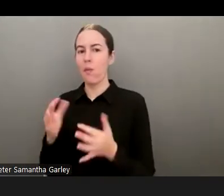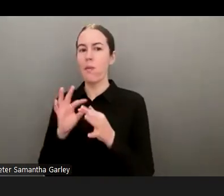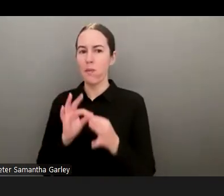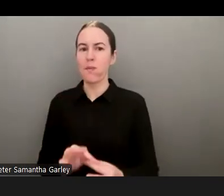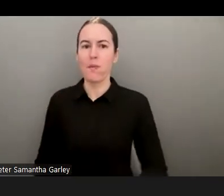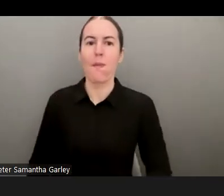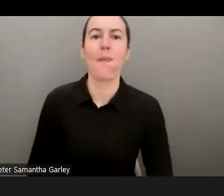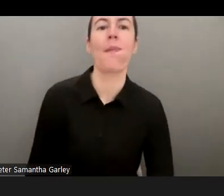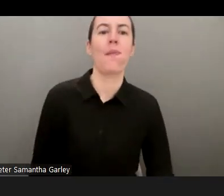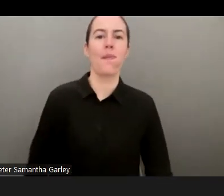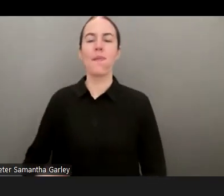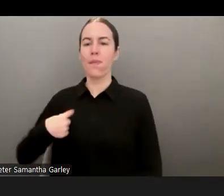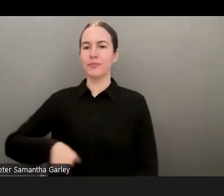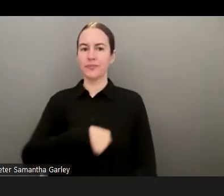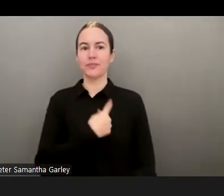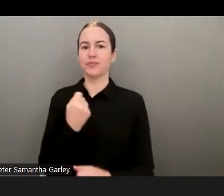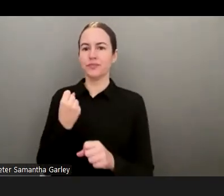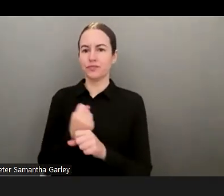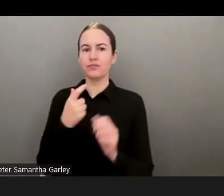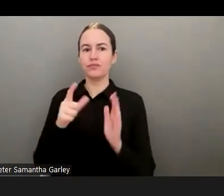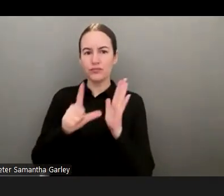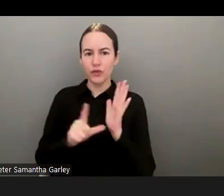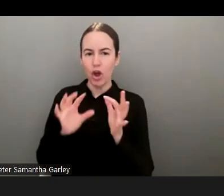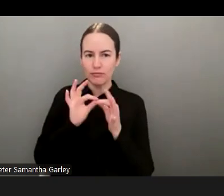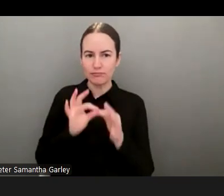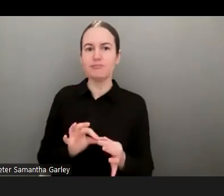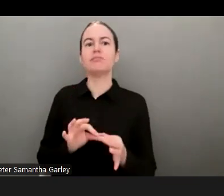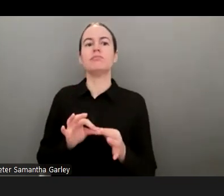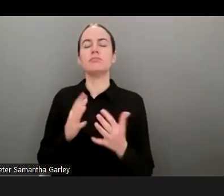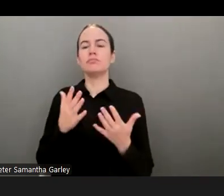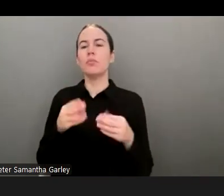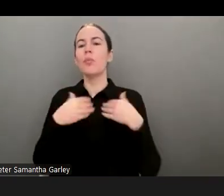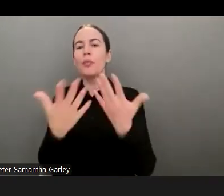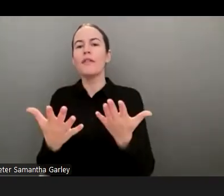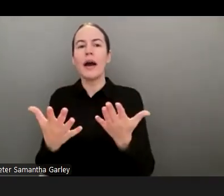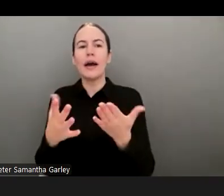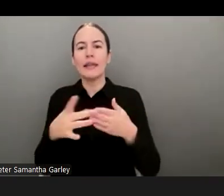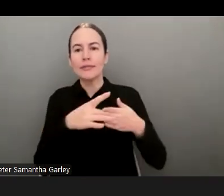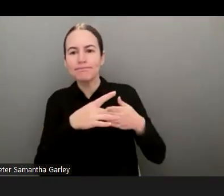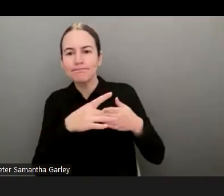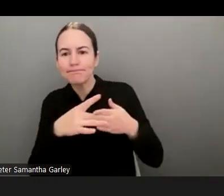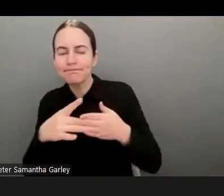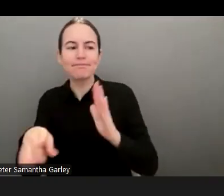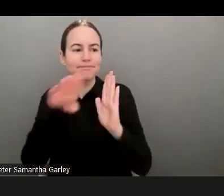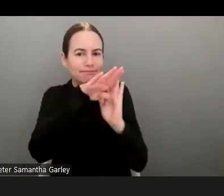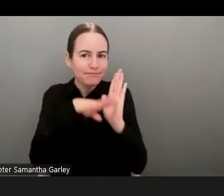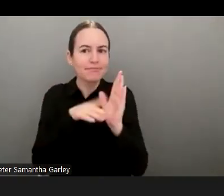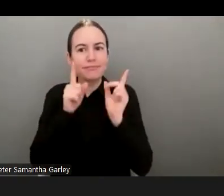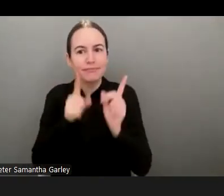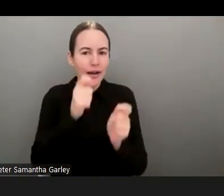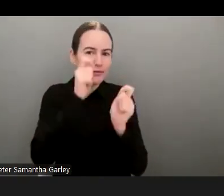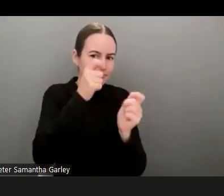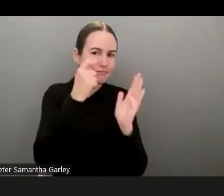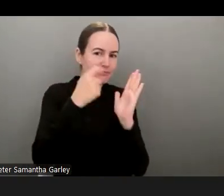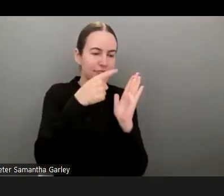EAA are primarily focused on giving guidance. It's our primary act, as I said. But as you